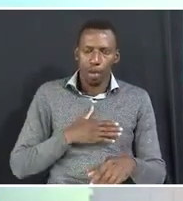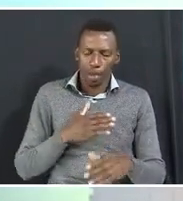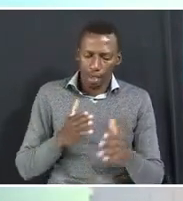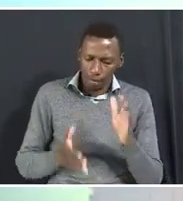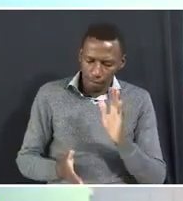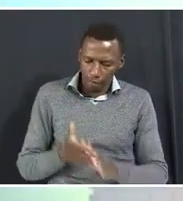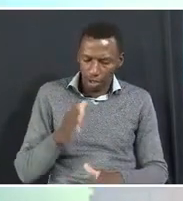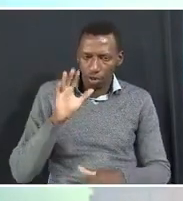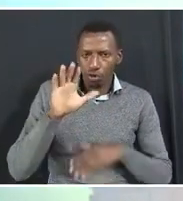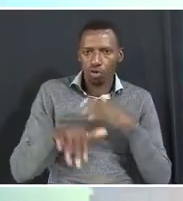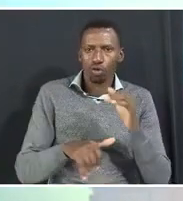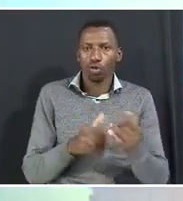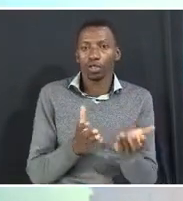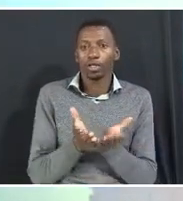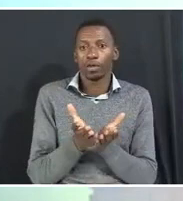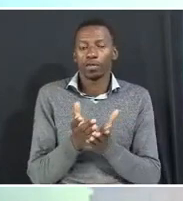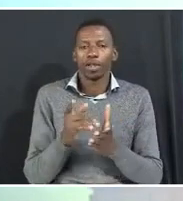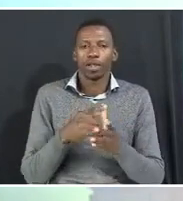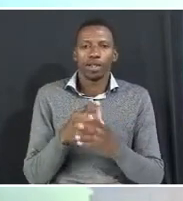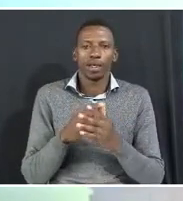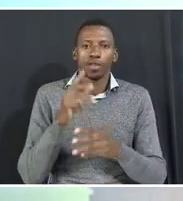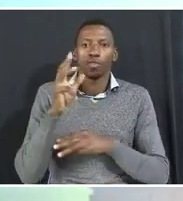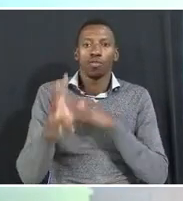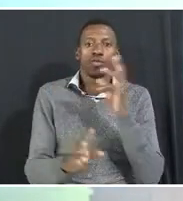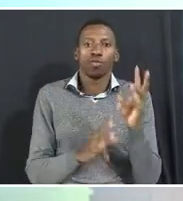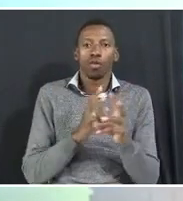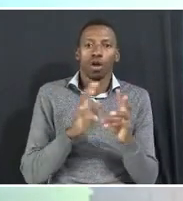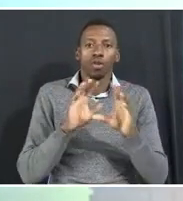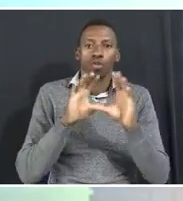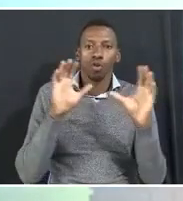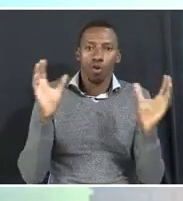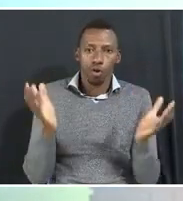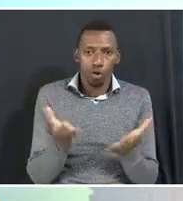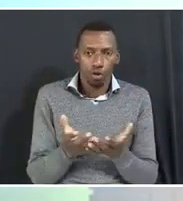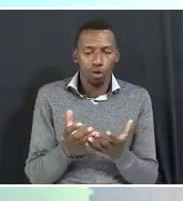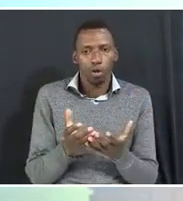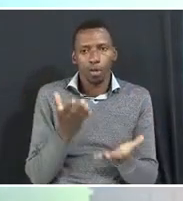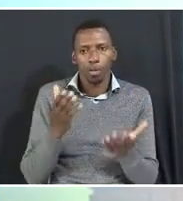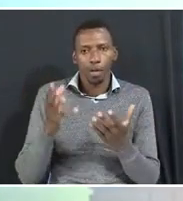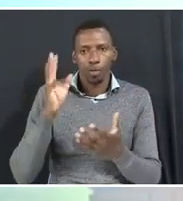service, then the whole world probably will be answered.